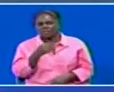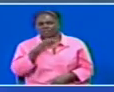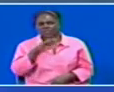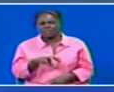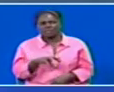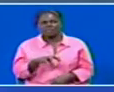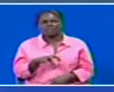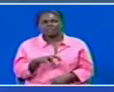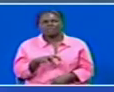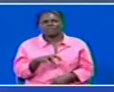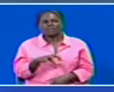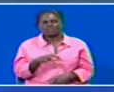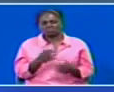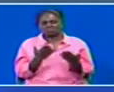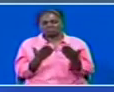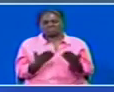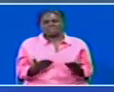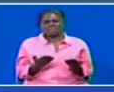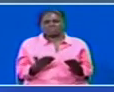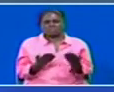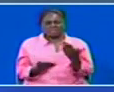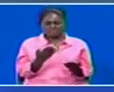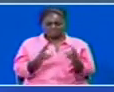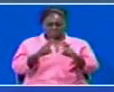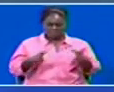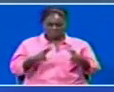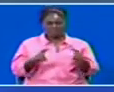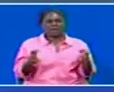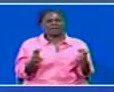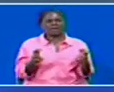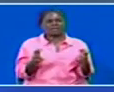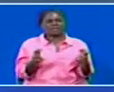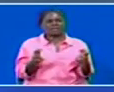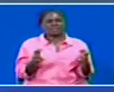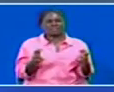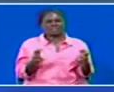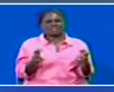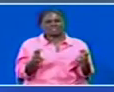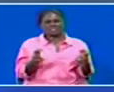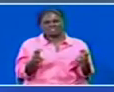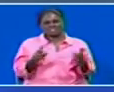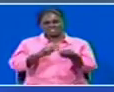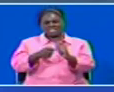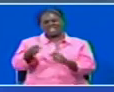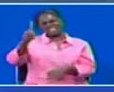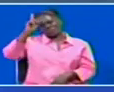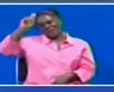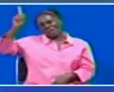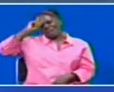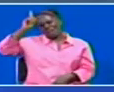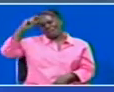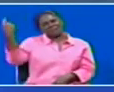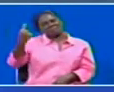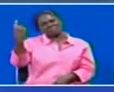grandsons. That one needs a rebuttal. You know who they are. That needs a rebuttal. That generational change is a myth. Yeah. Yes.